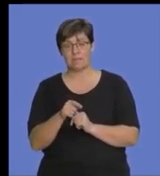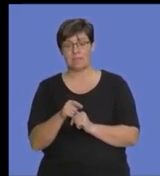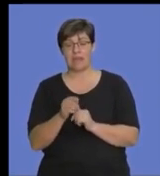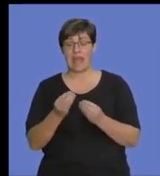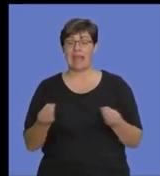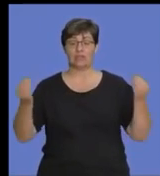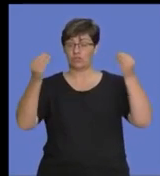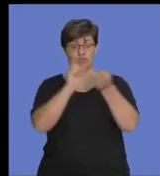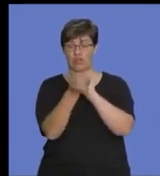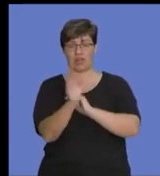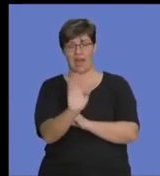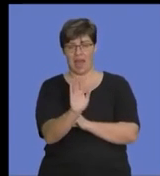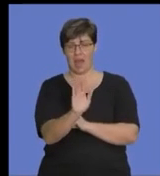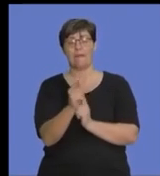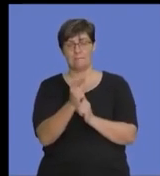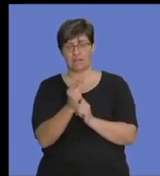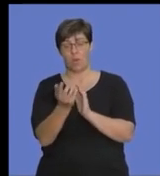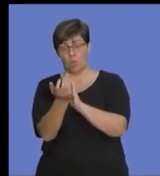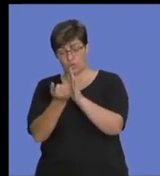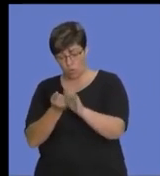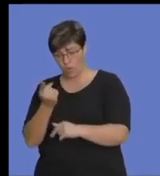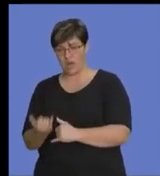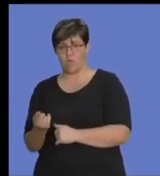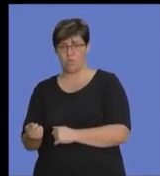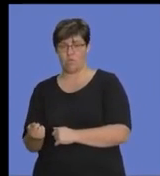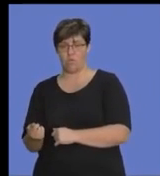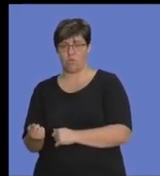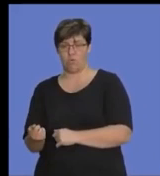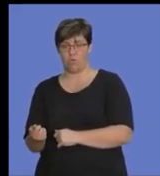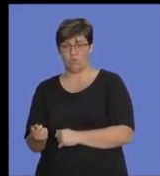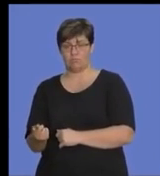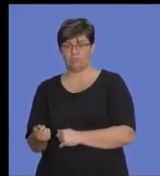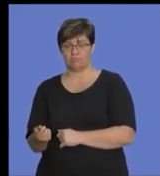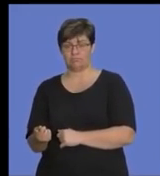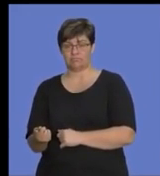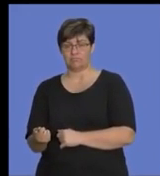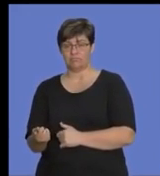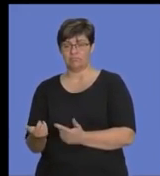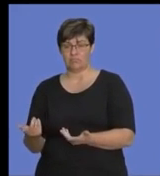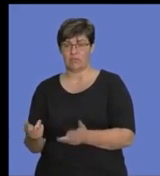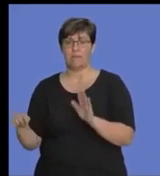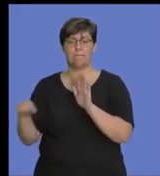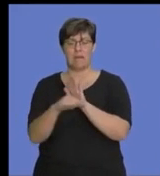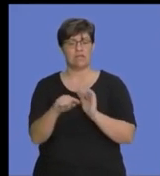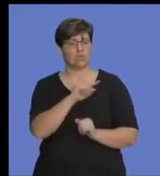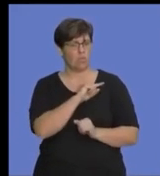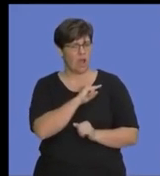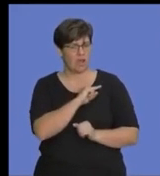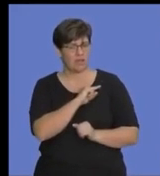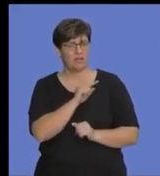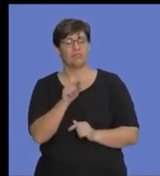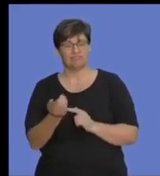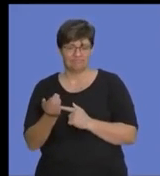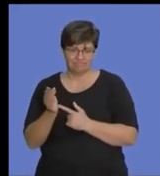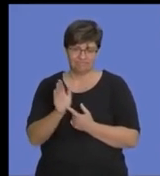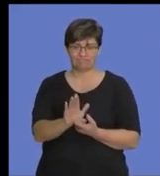that the interest did not really change, but what changed is the withdrawal now. She decides to withdraw. The reason for the minus there,